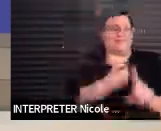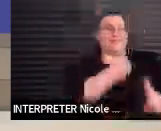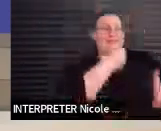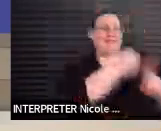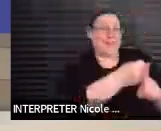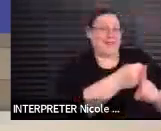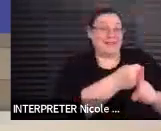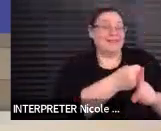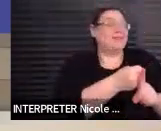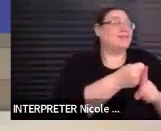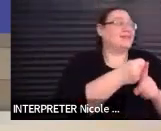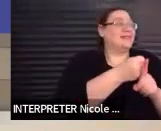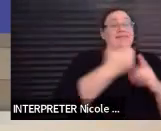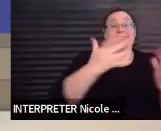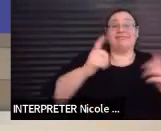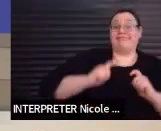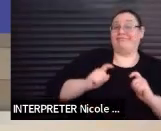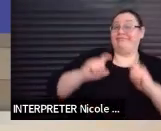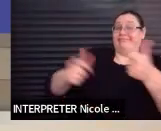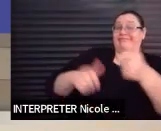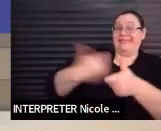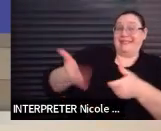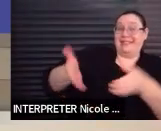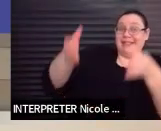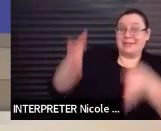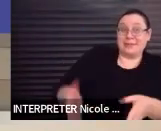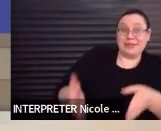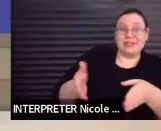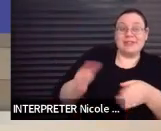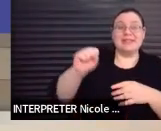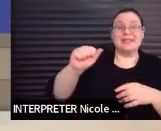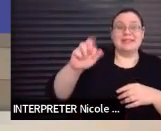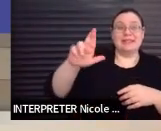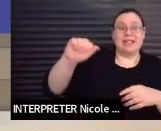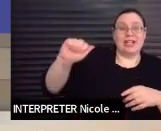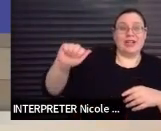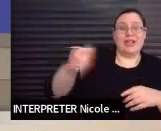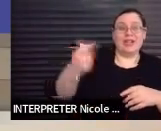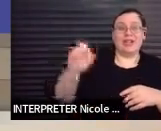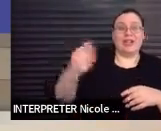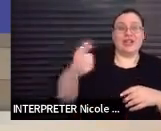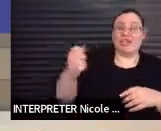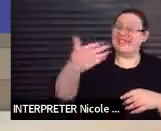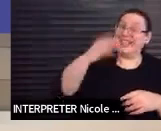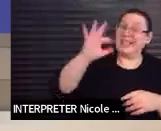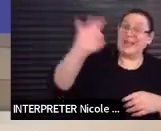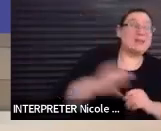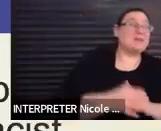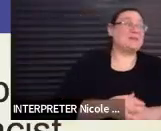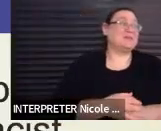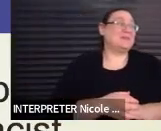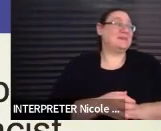So I'm passing on to the next person, that's Sarah George. Thank you.